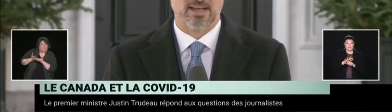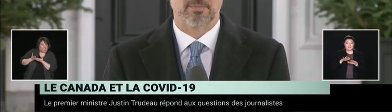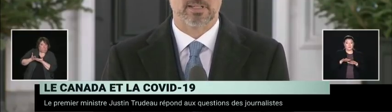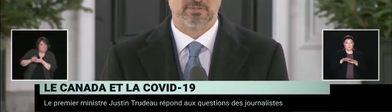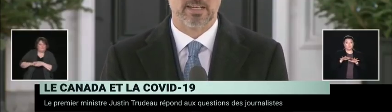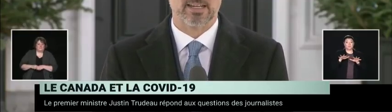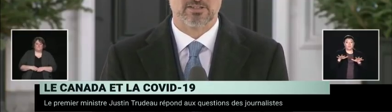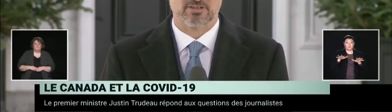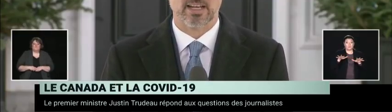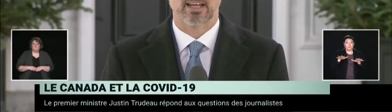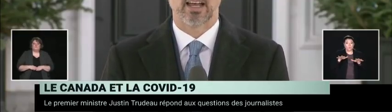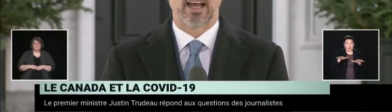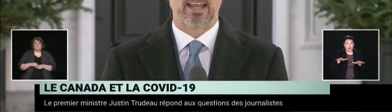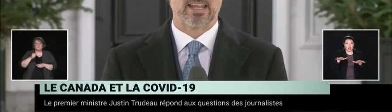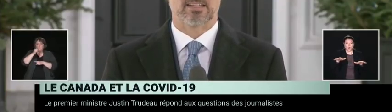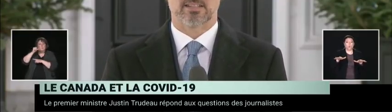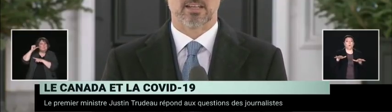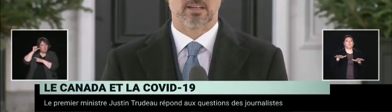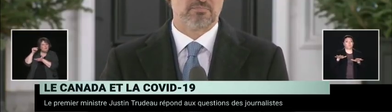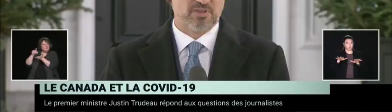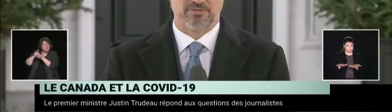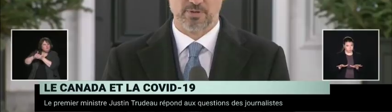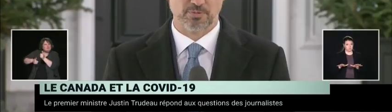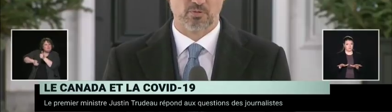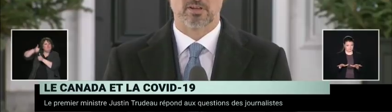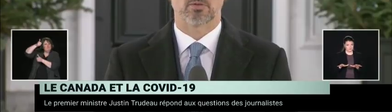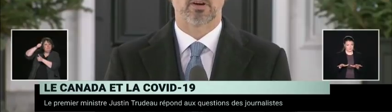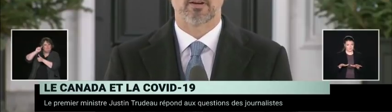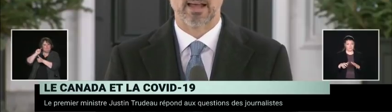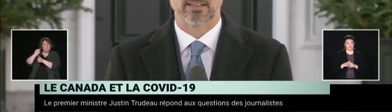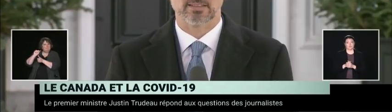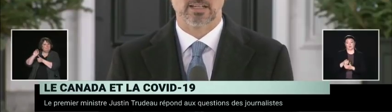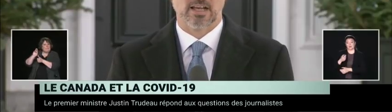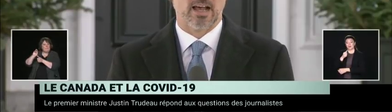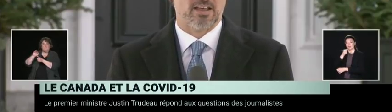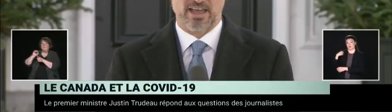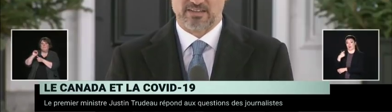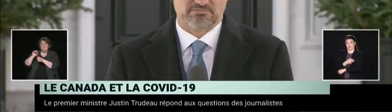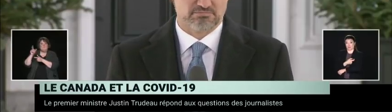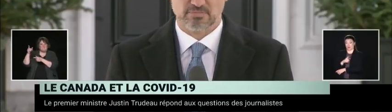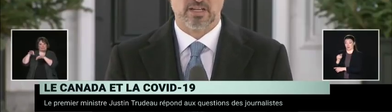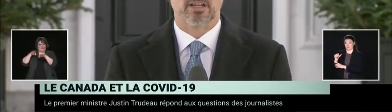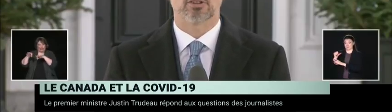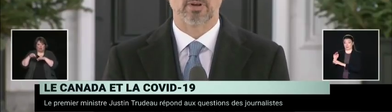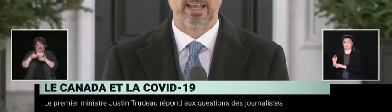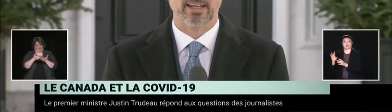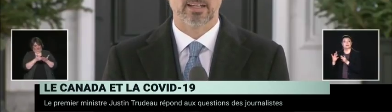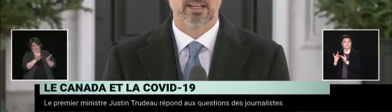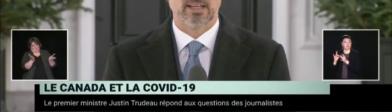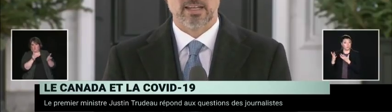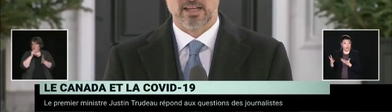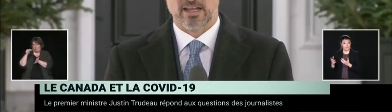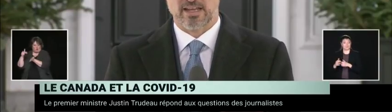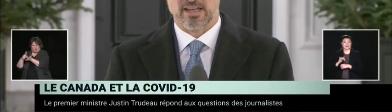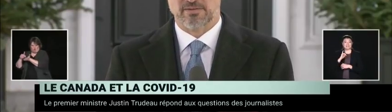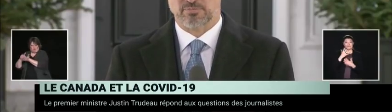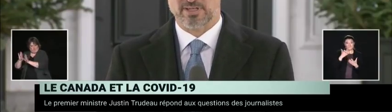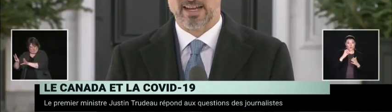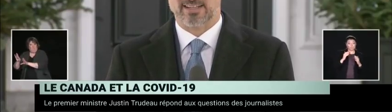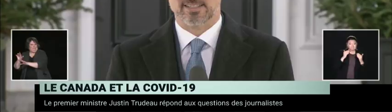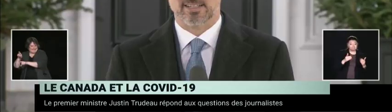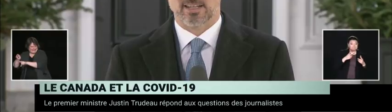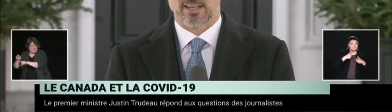Dr. Tam explained yesterday is that if people want to wear a mask, that is okay.